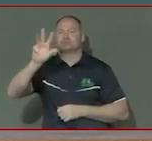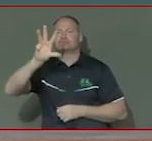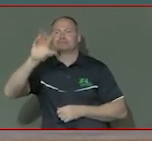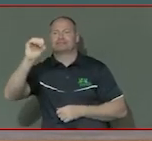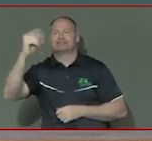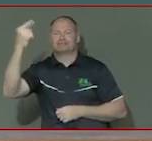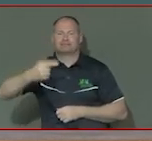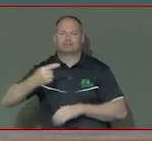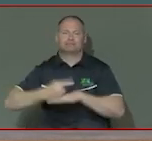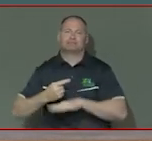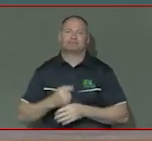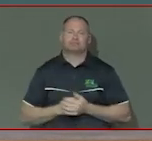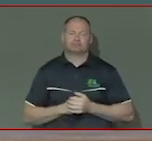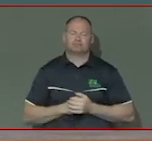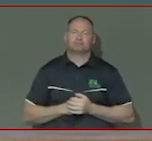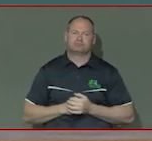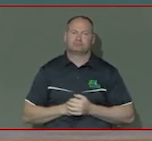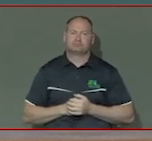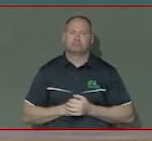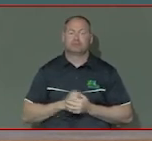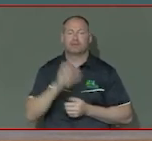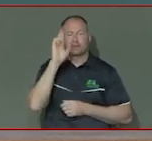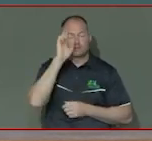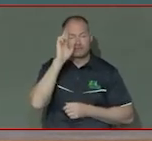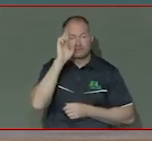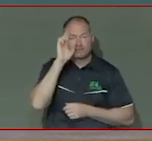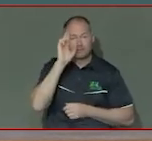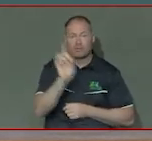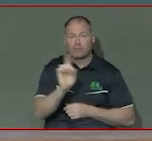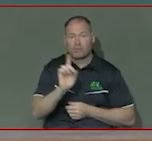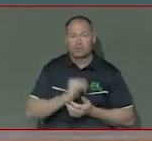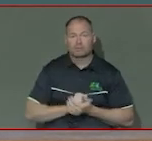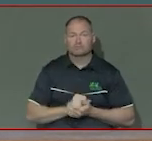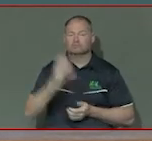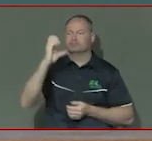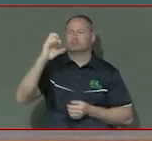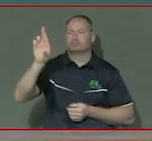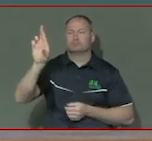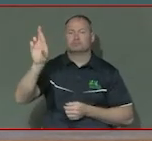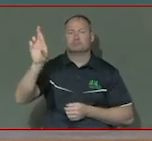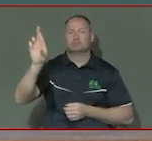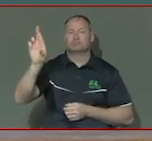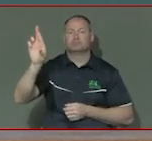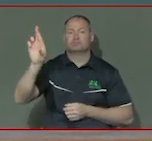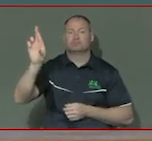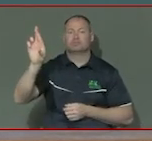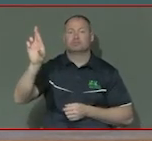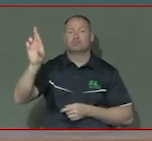Now, remember, your creditors, you are what for them?